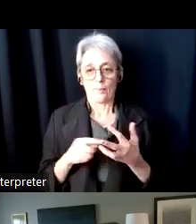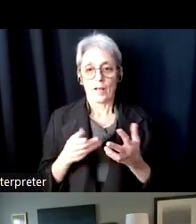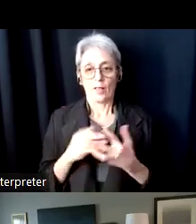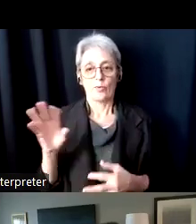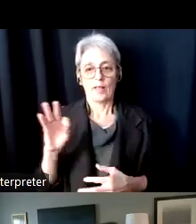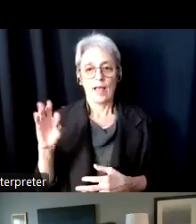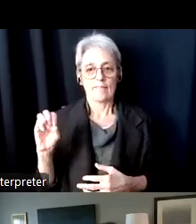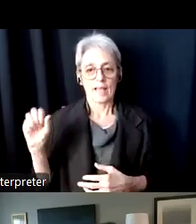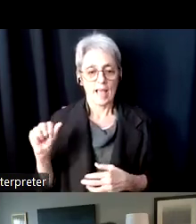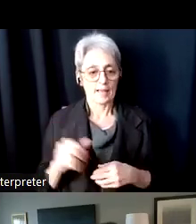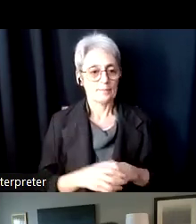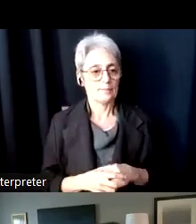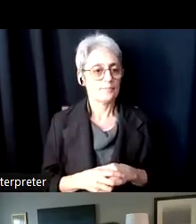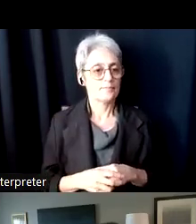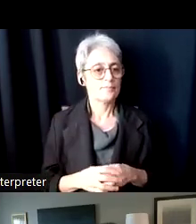Next slide.